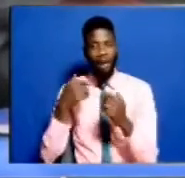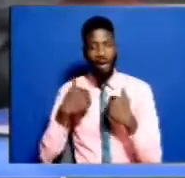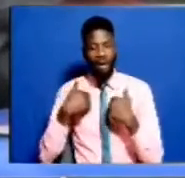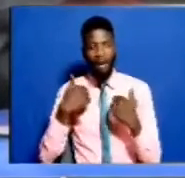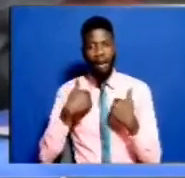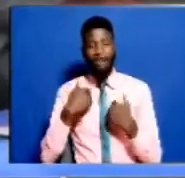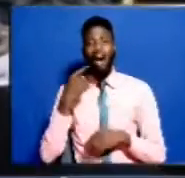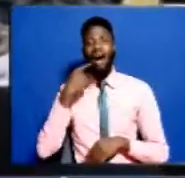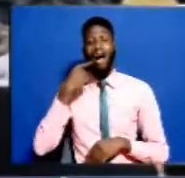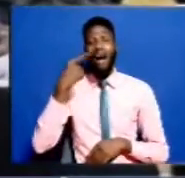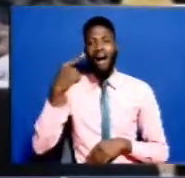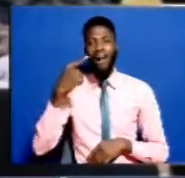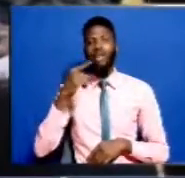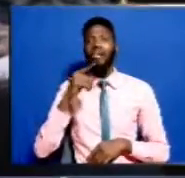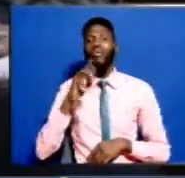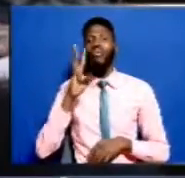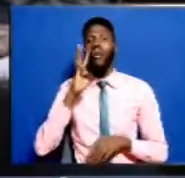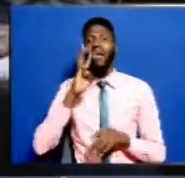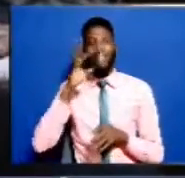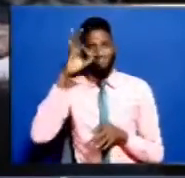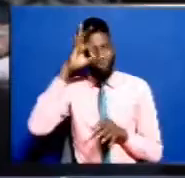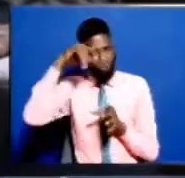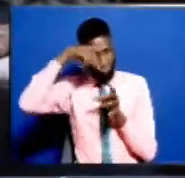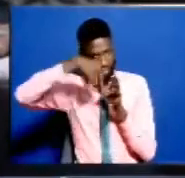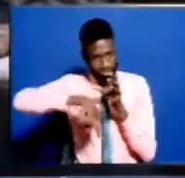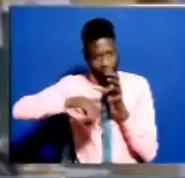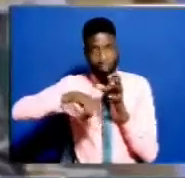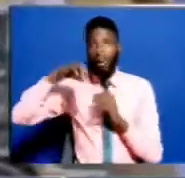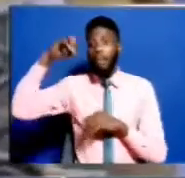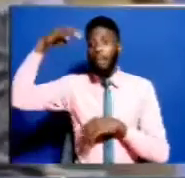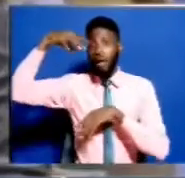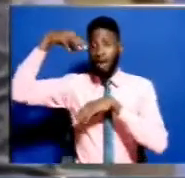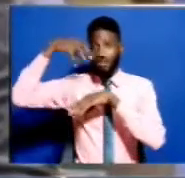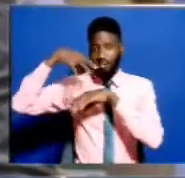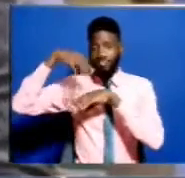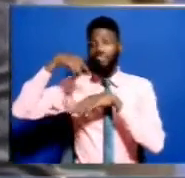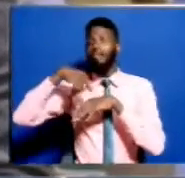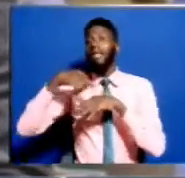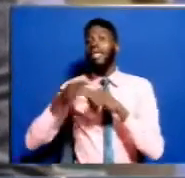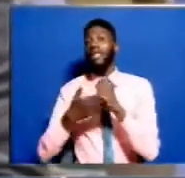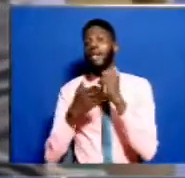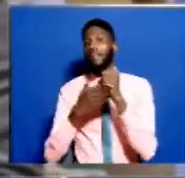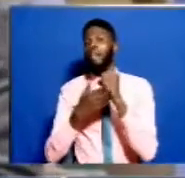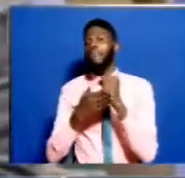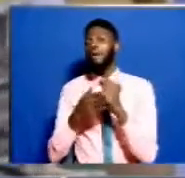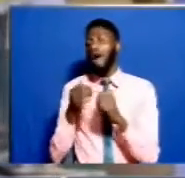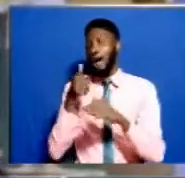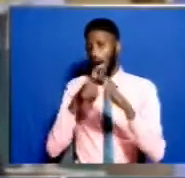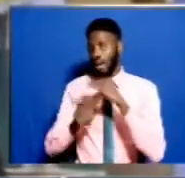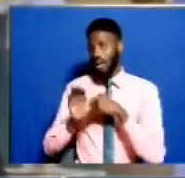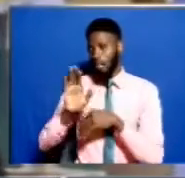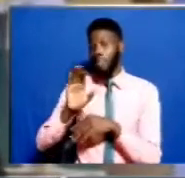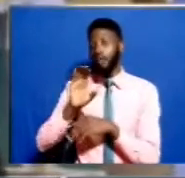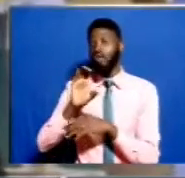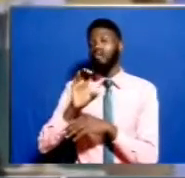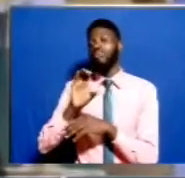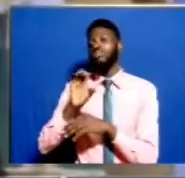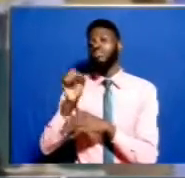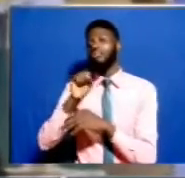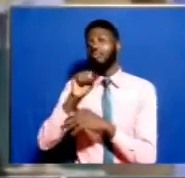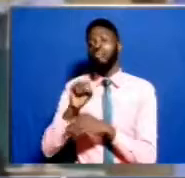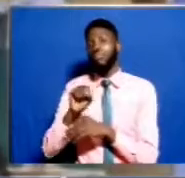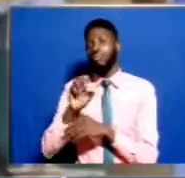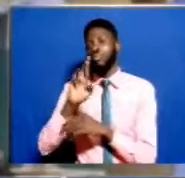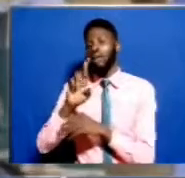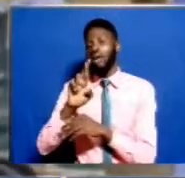solar-powered boreholes across the country as part of its corporate social responsibility. We have begun an ambitious project